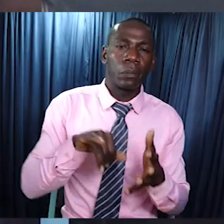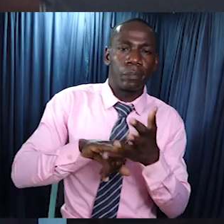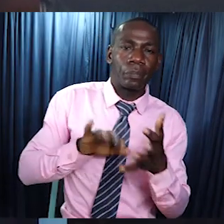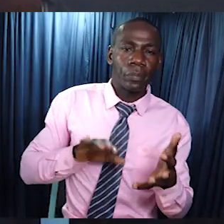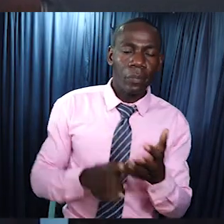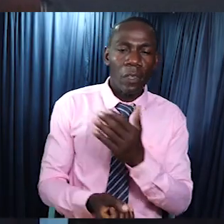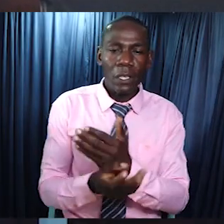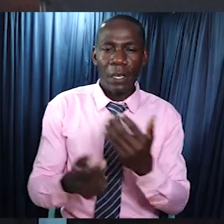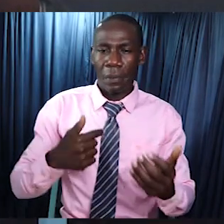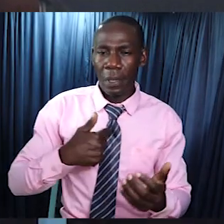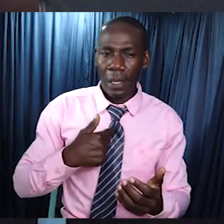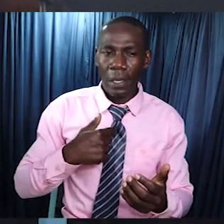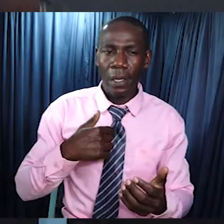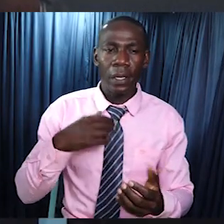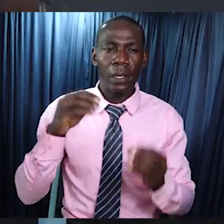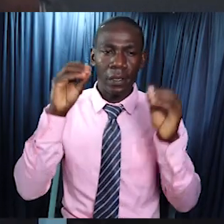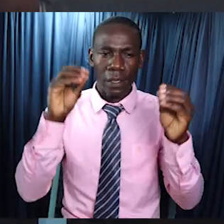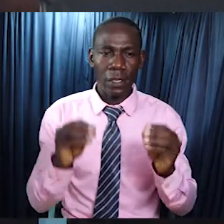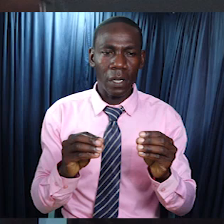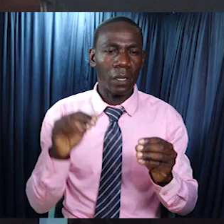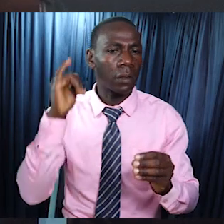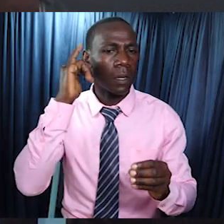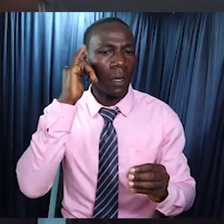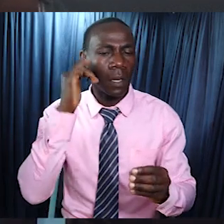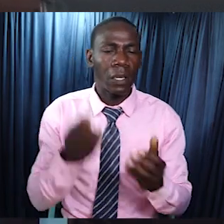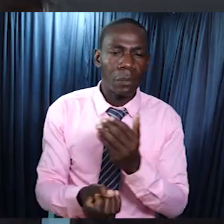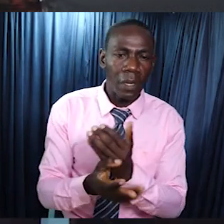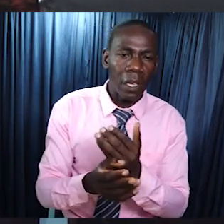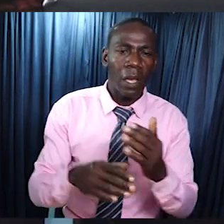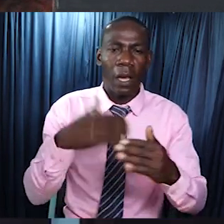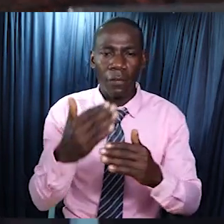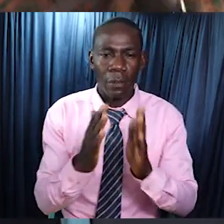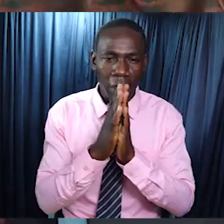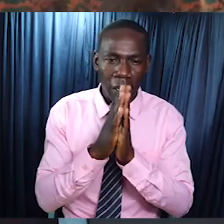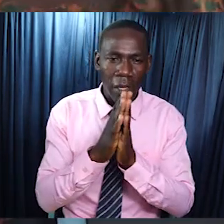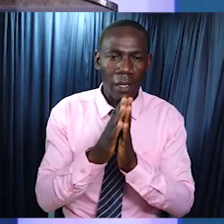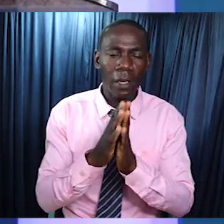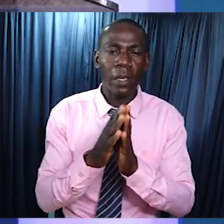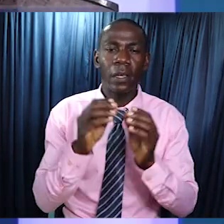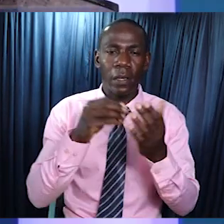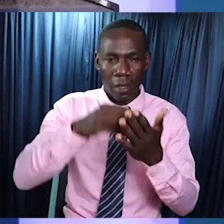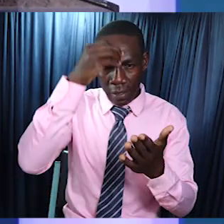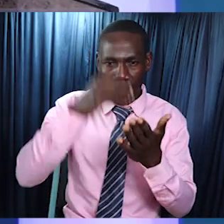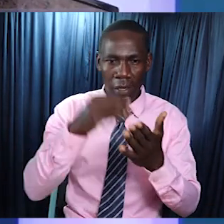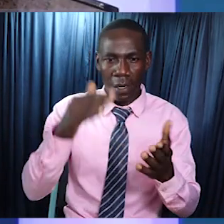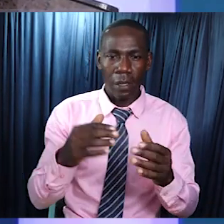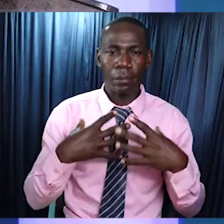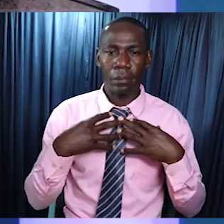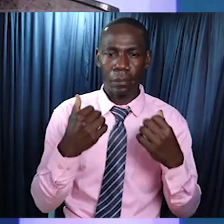wife said there's one. Amepiga akasema aliinuka. She called and said she recovered. Baada ya maombi akafanya mtihani. After the prayers she did the